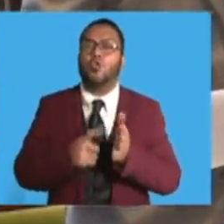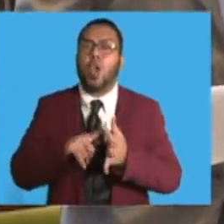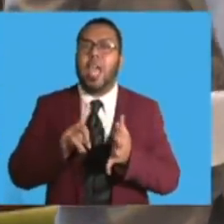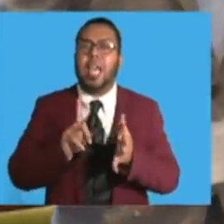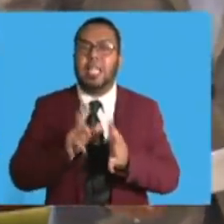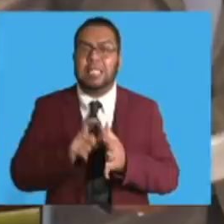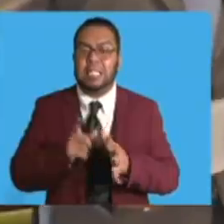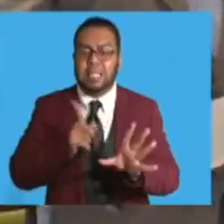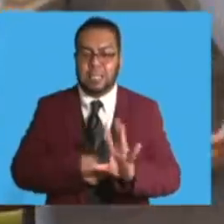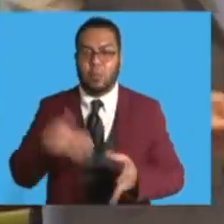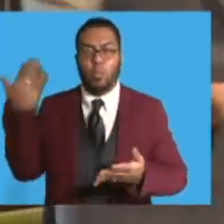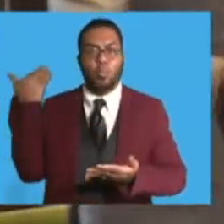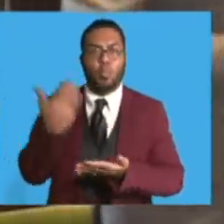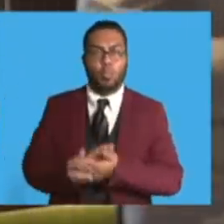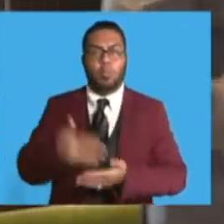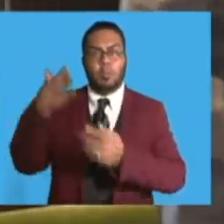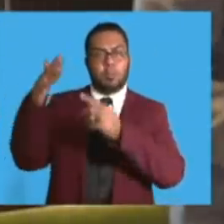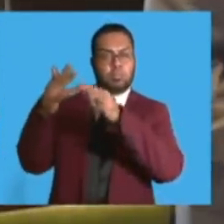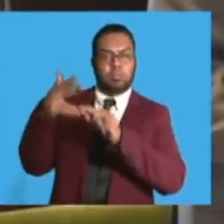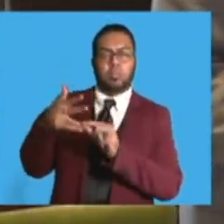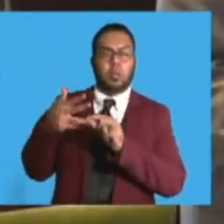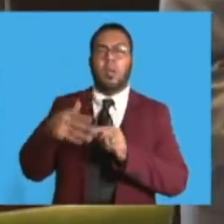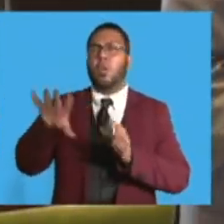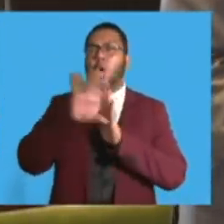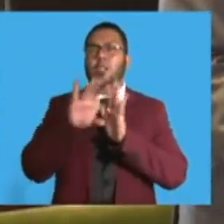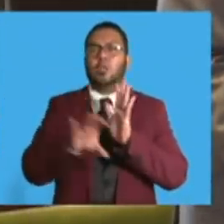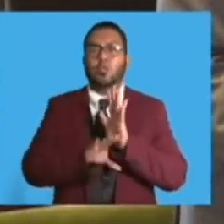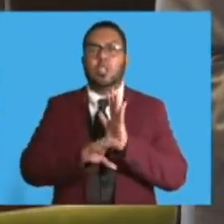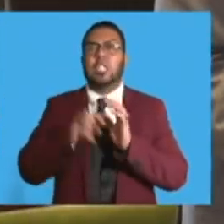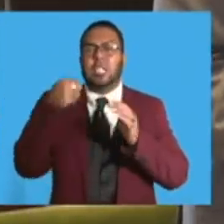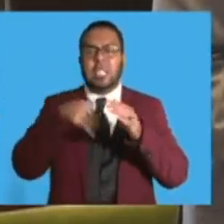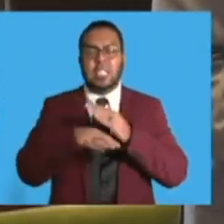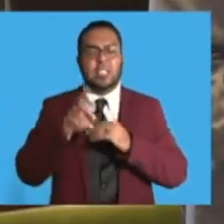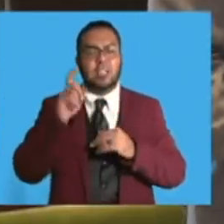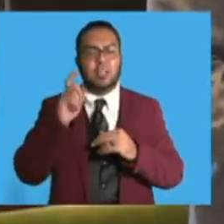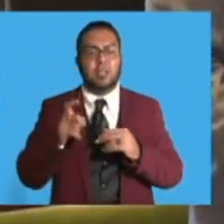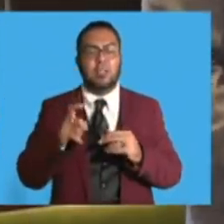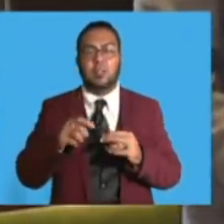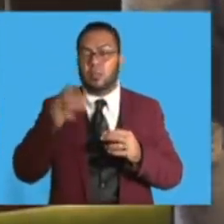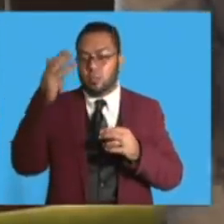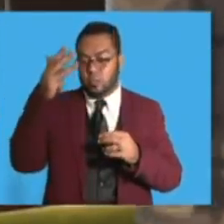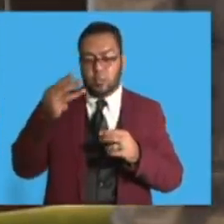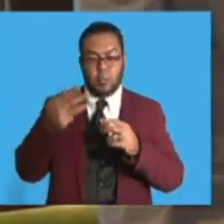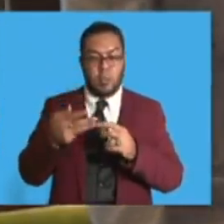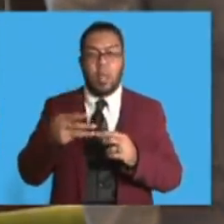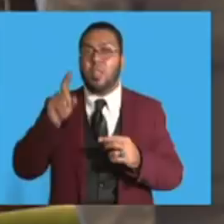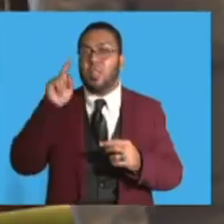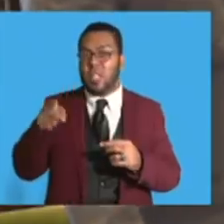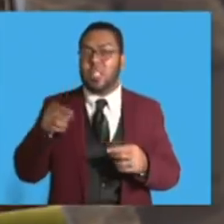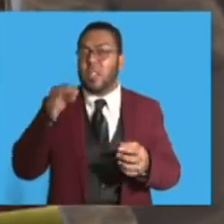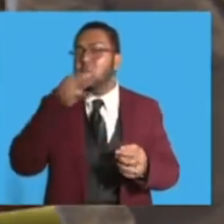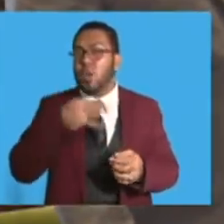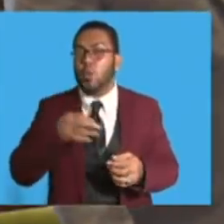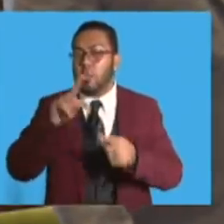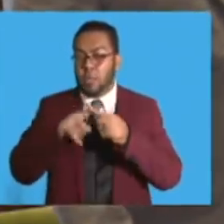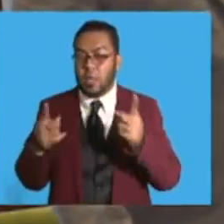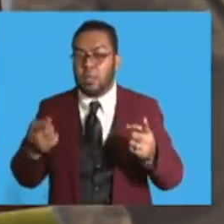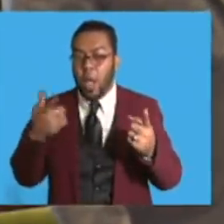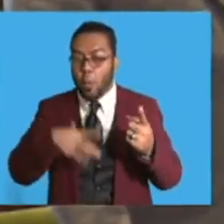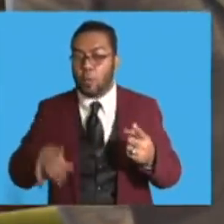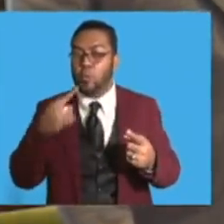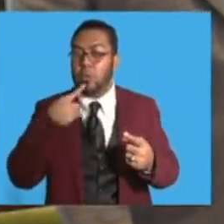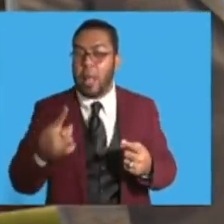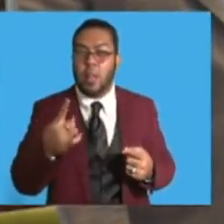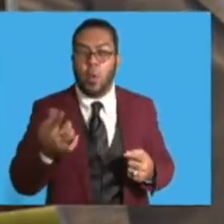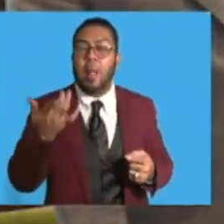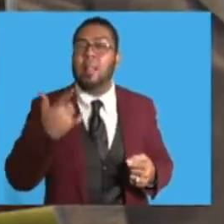is Jairam Reddy's, the 1997 constitution. Madam Speaker, these are the few things I want to tell you.